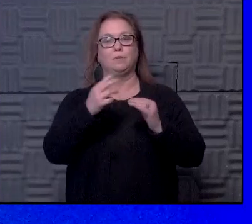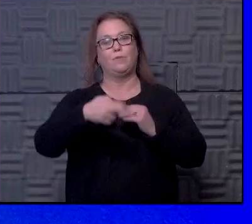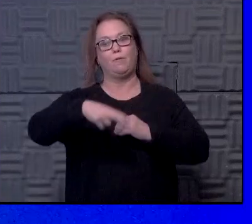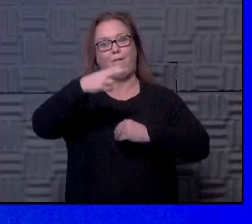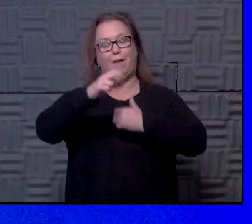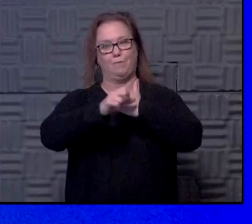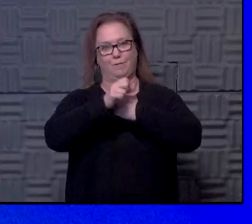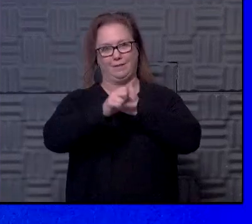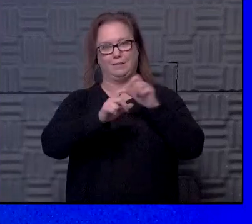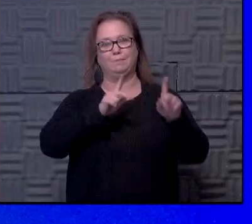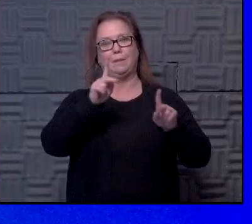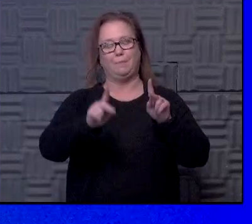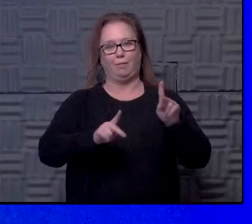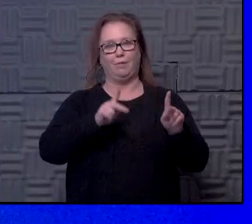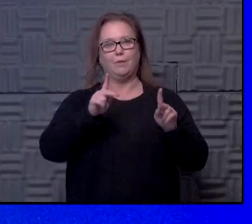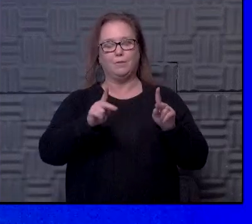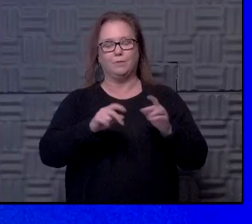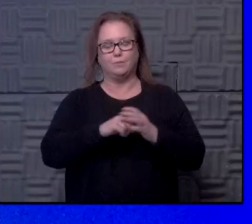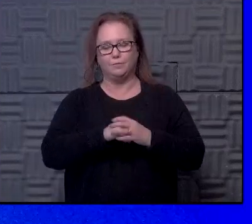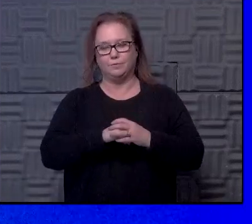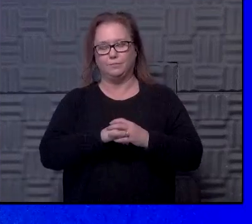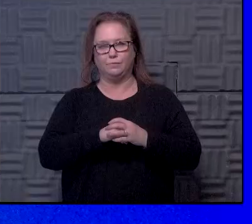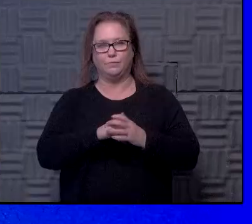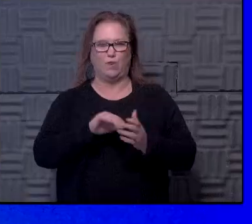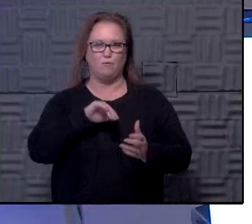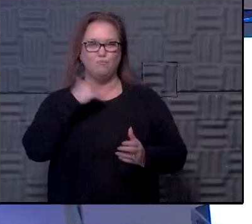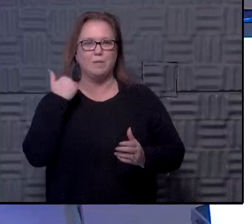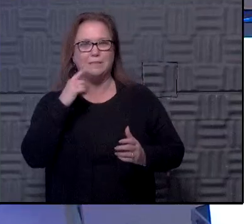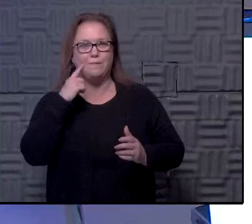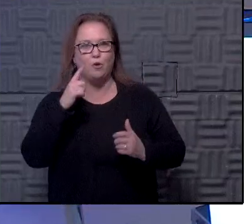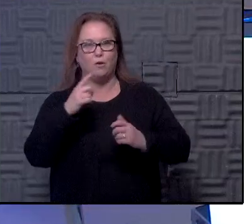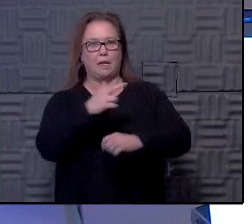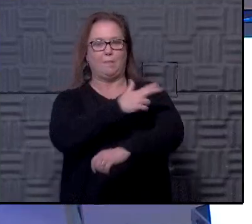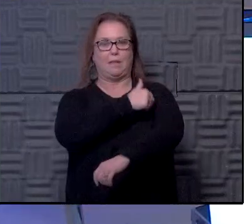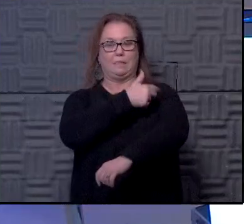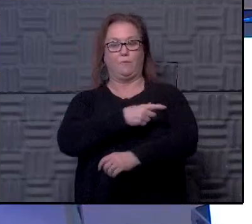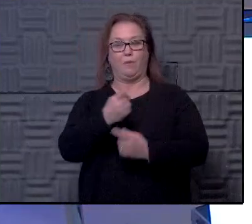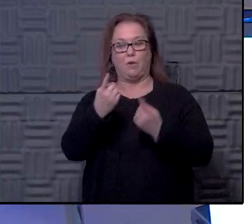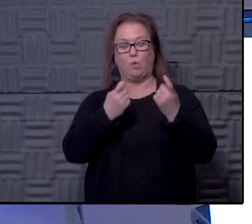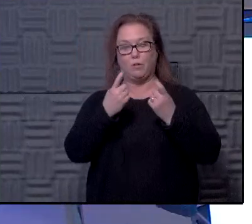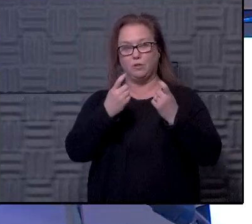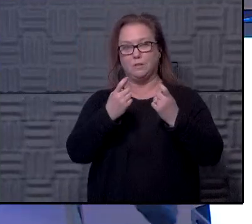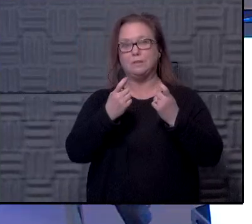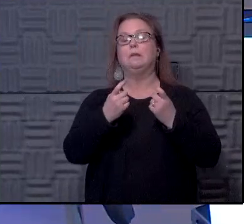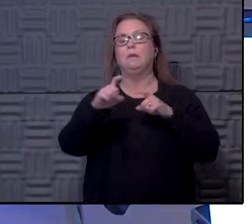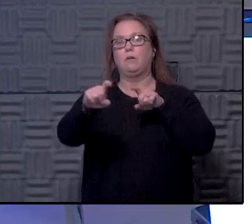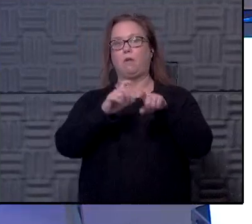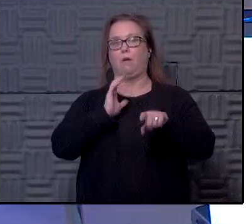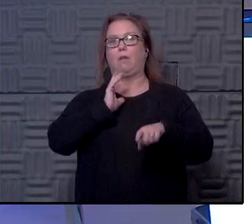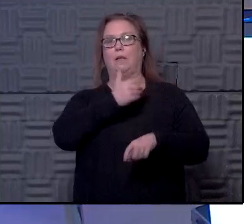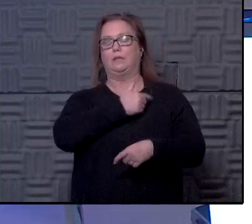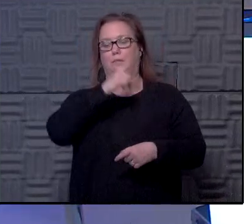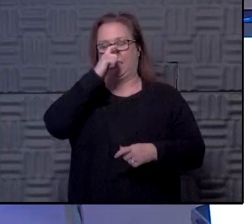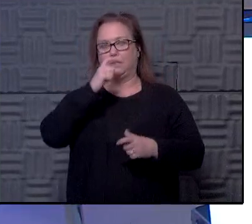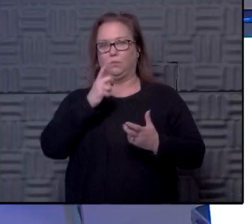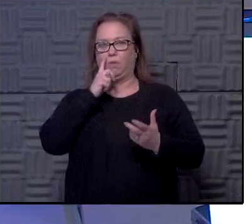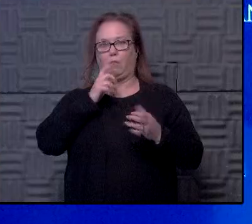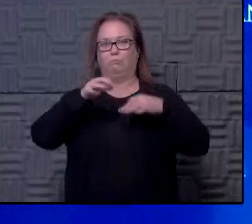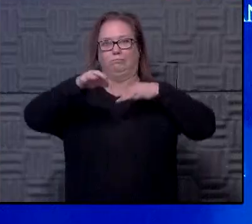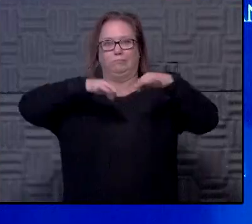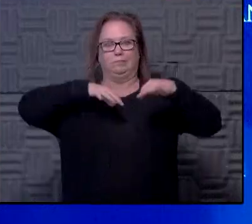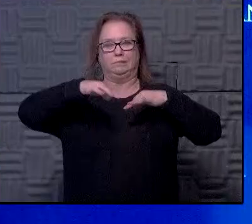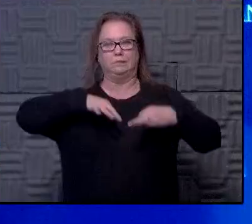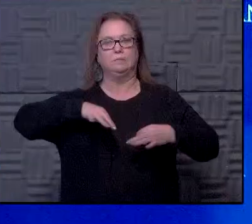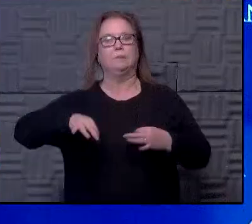people who are at risk for hospitalization. Yeah, so if you have any questions about that and you think you might qualify, just call us, because we'll step through that